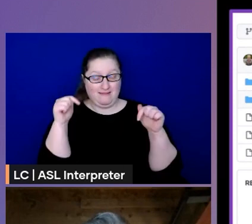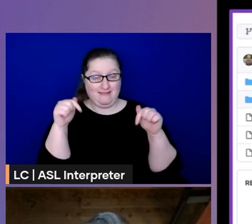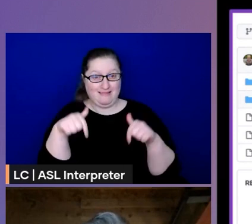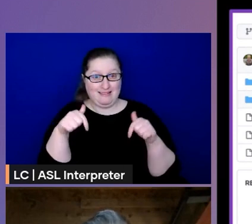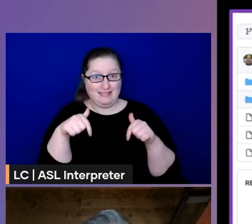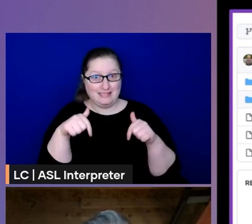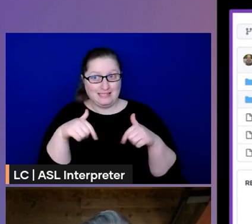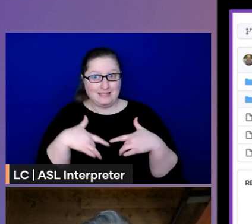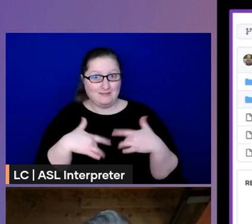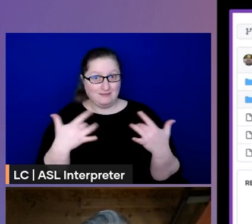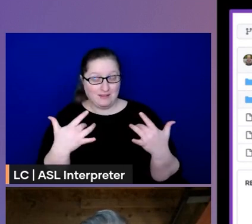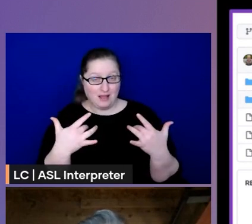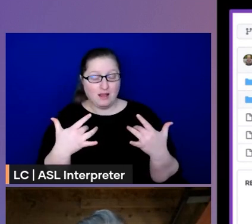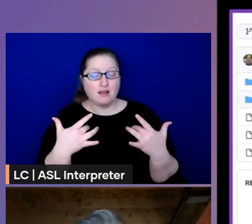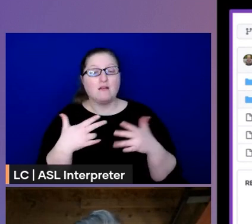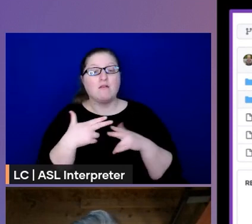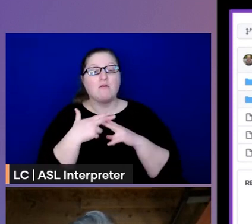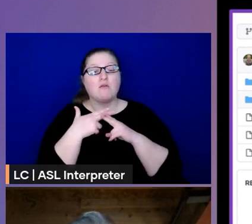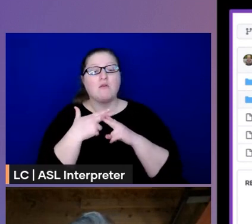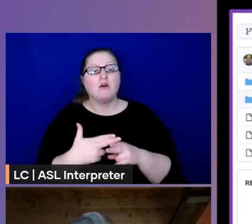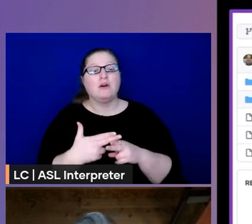this event is called